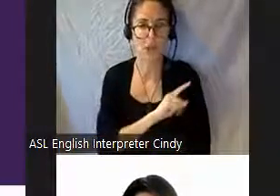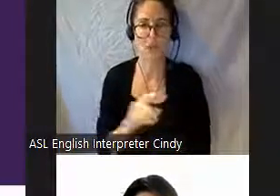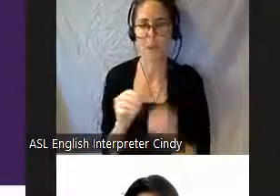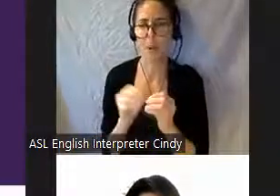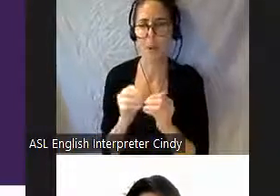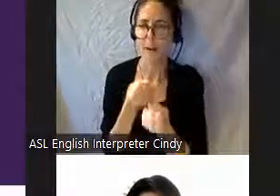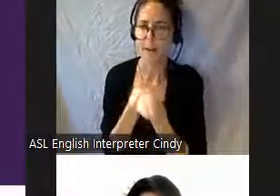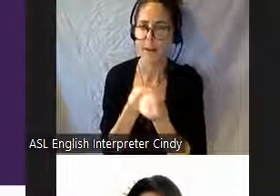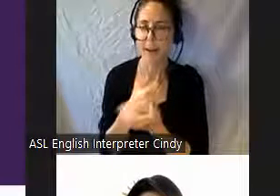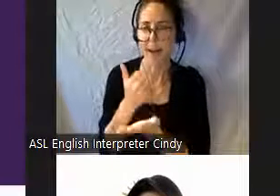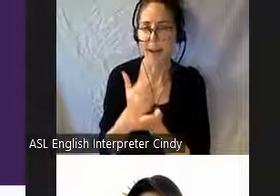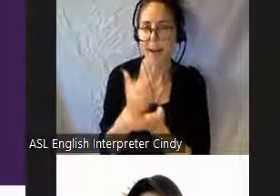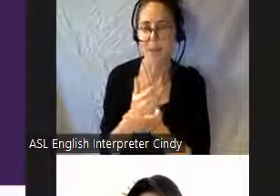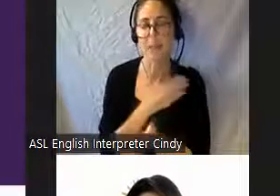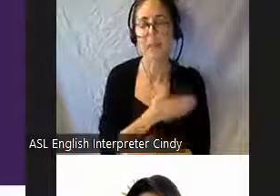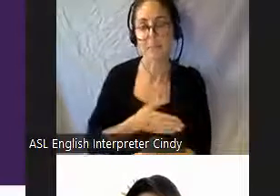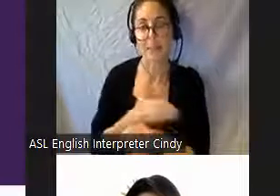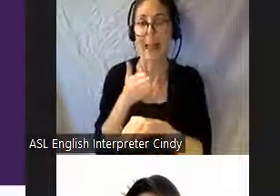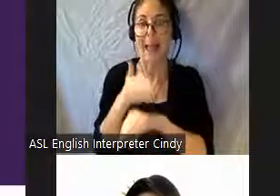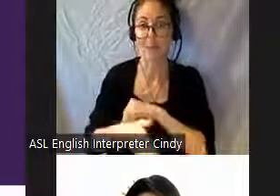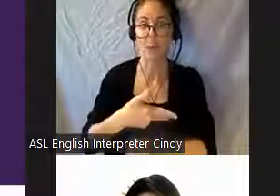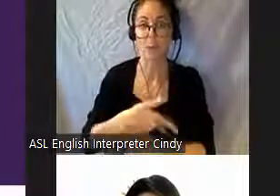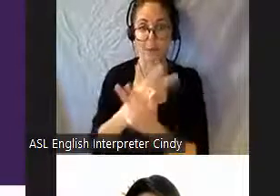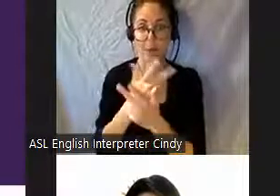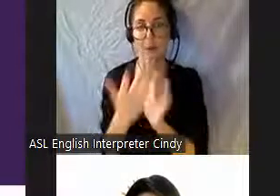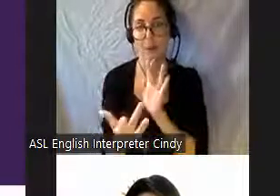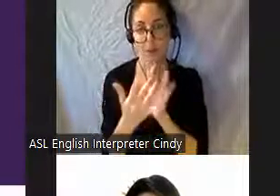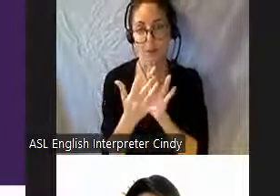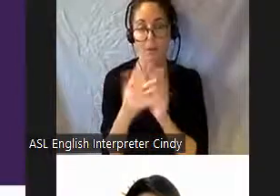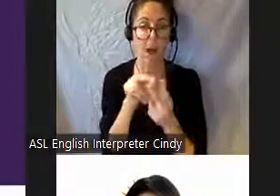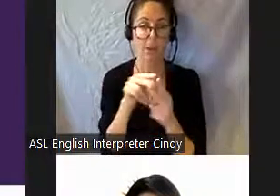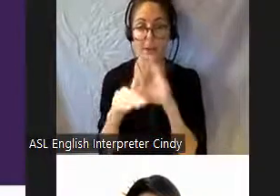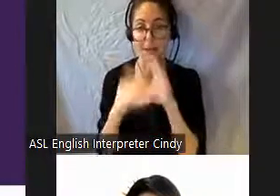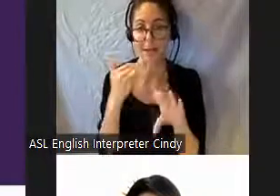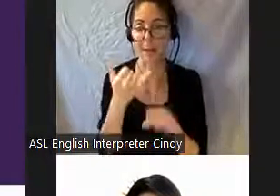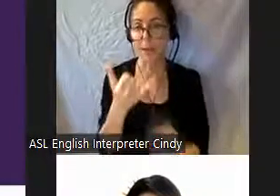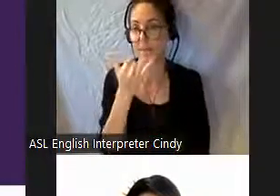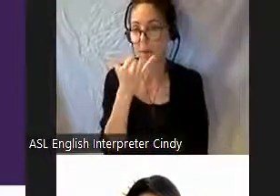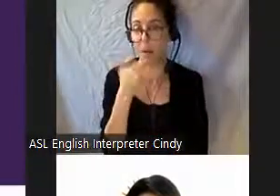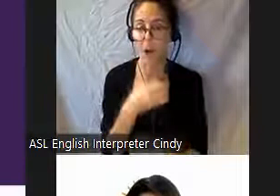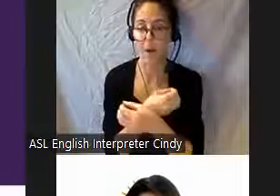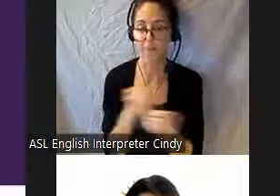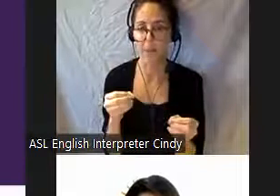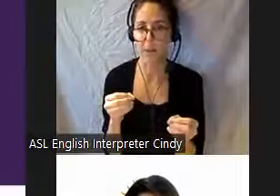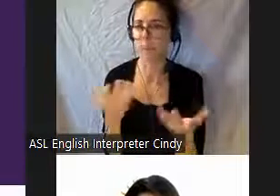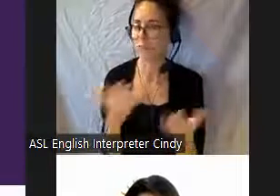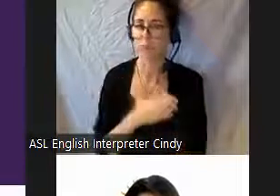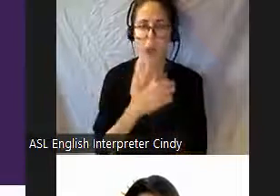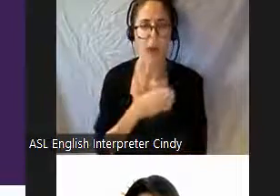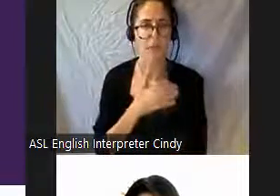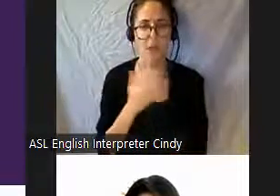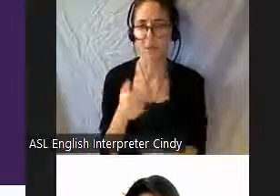would encourage you to reach out to us after the webinar, either by email or phone to the office, and we'd be more than pleased to provide